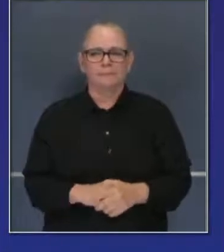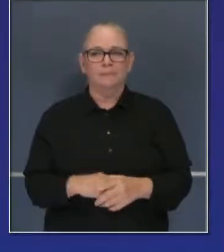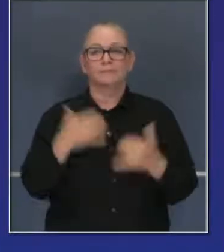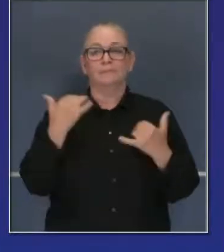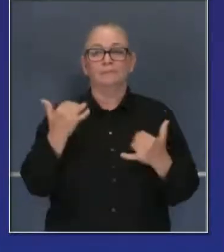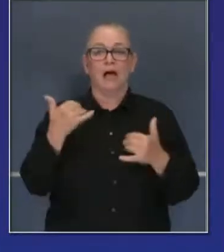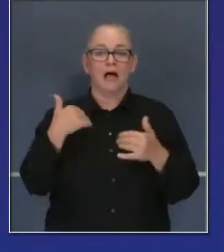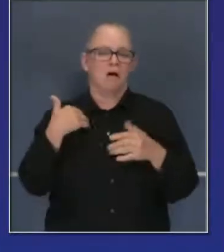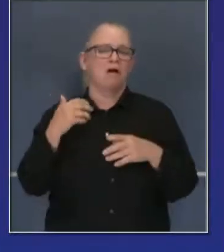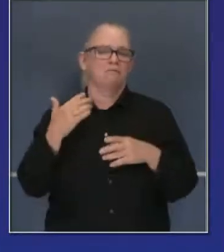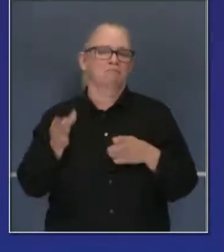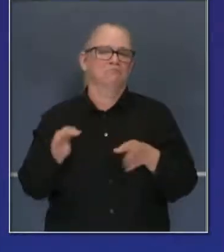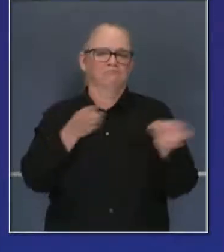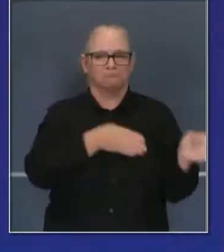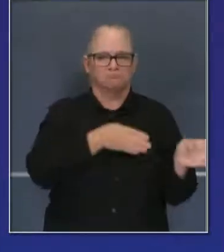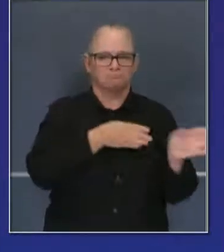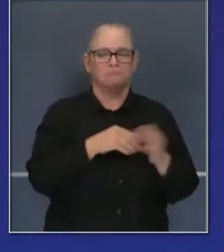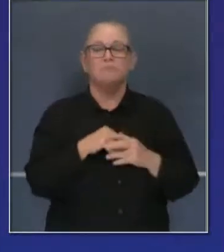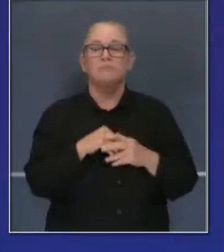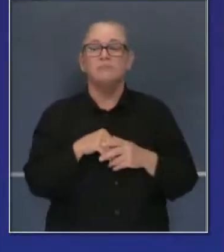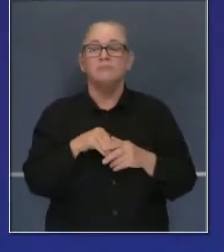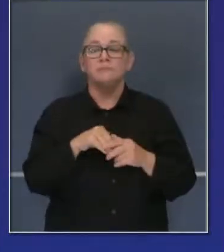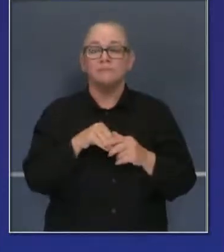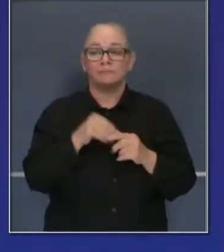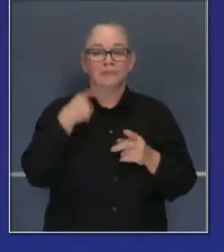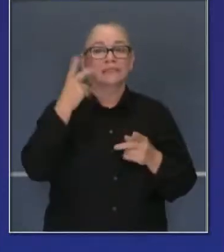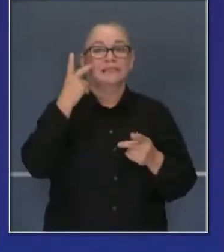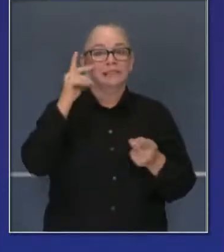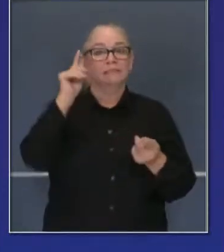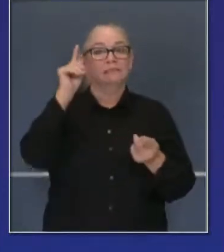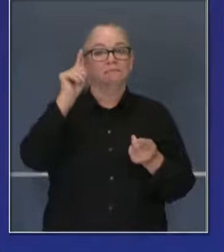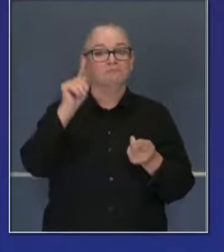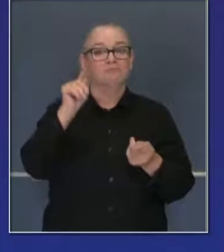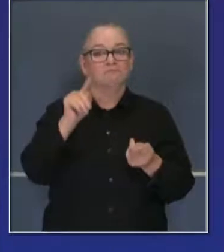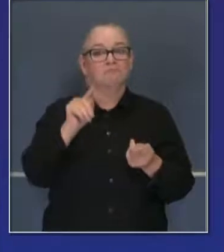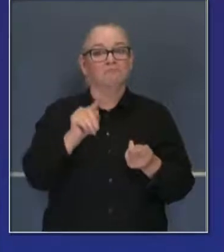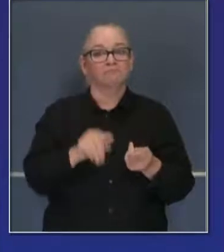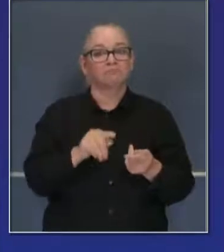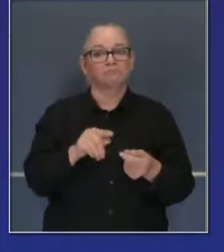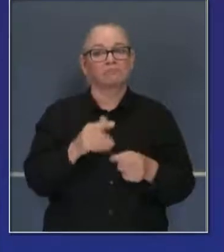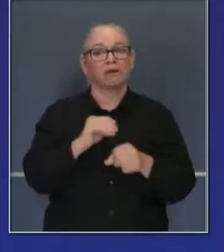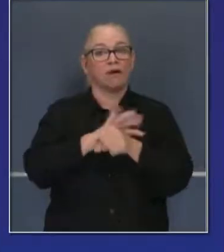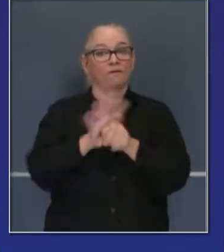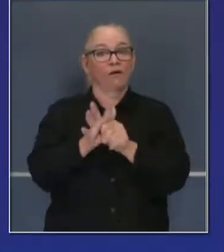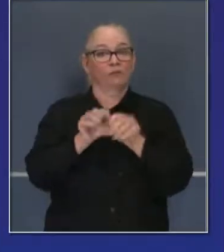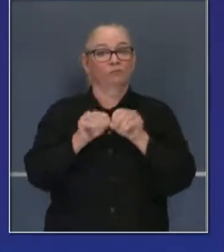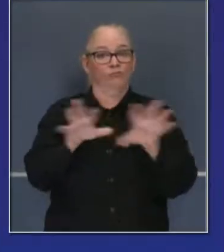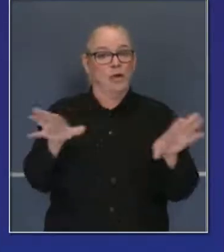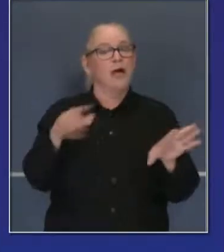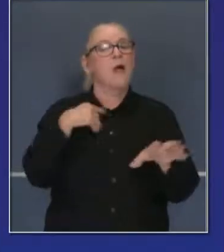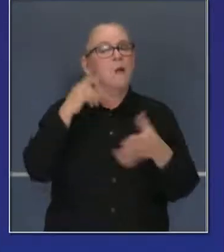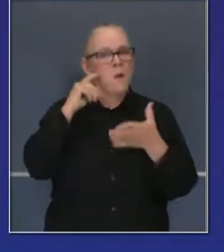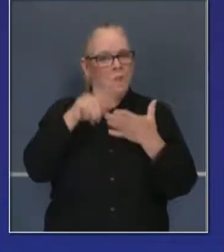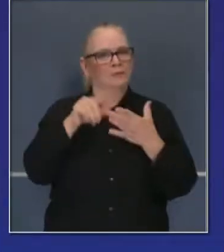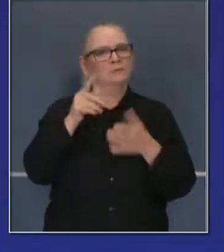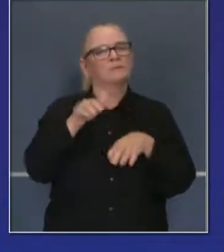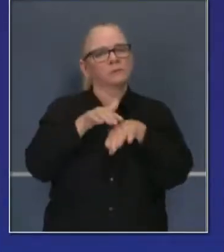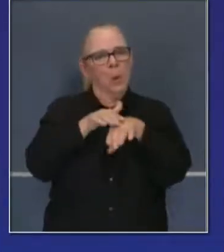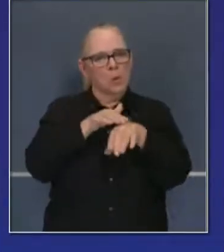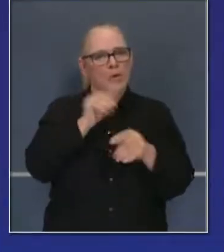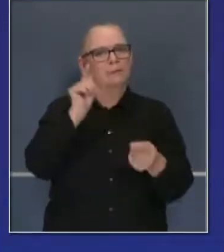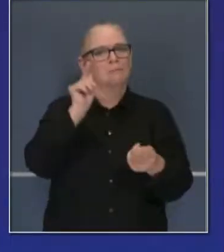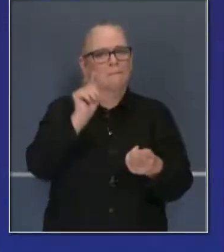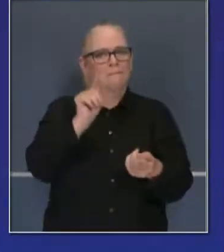in seeing a decline in the rate of spread and transmission of COVID-19. You can see here,